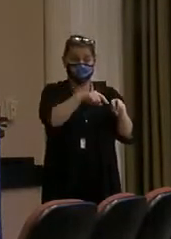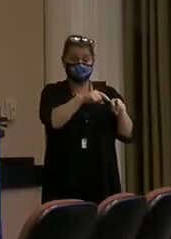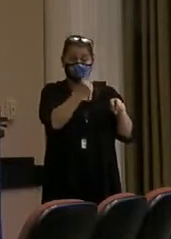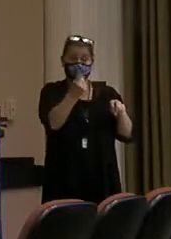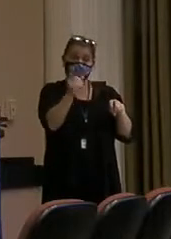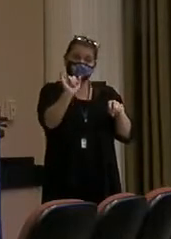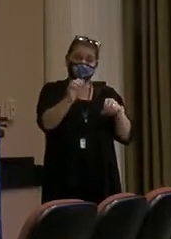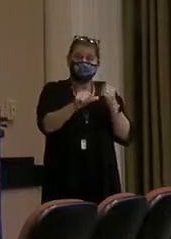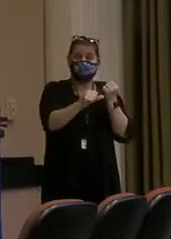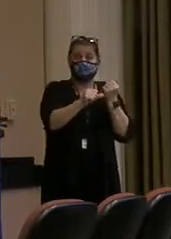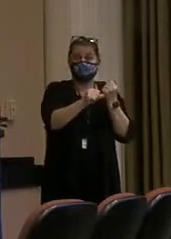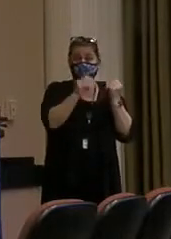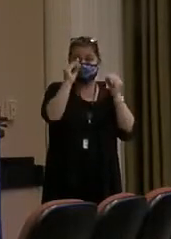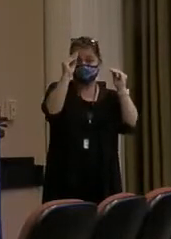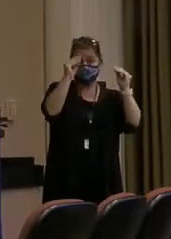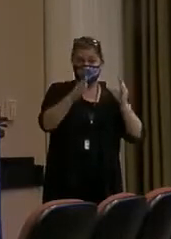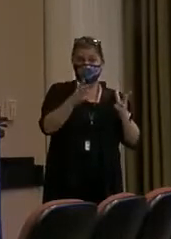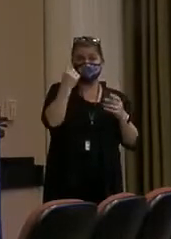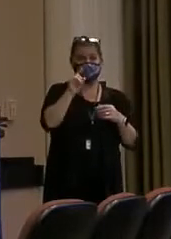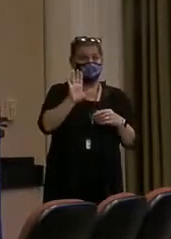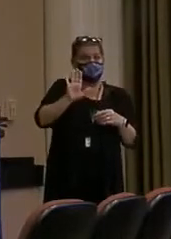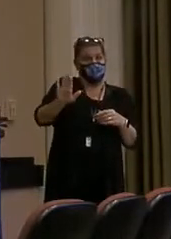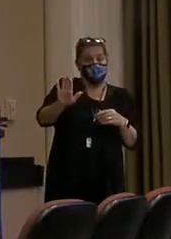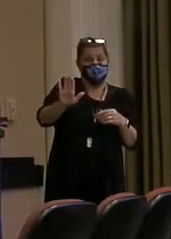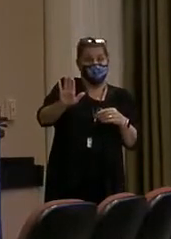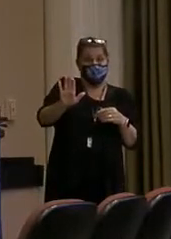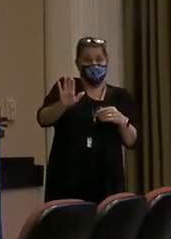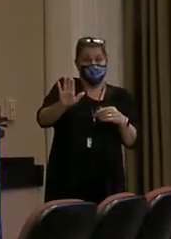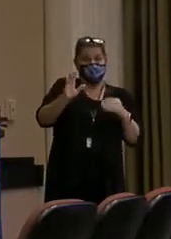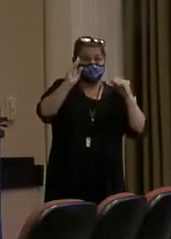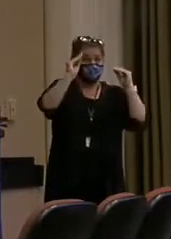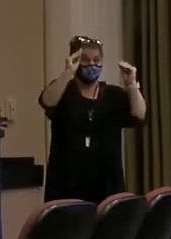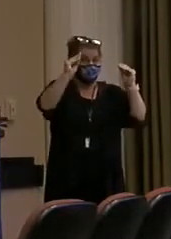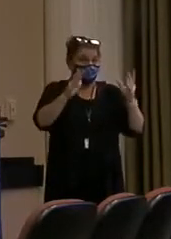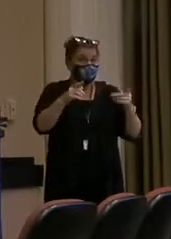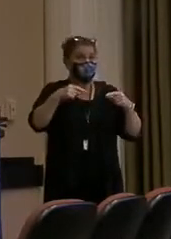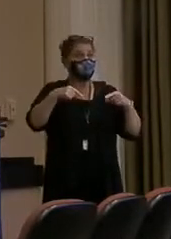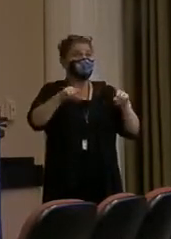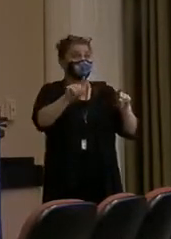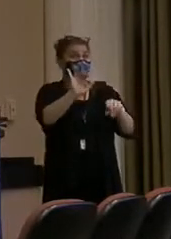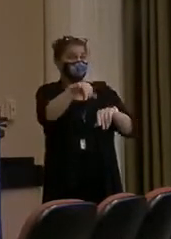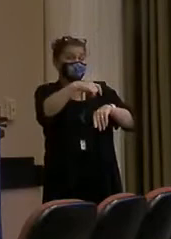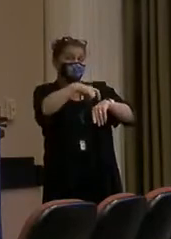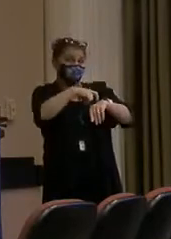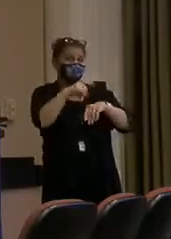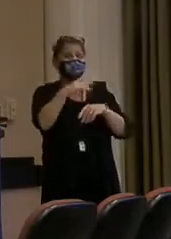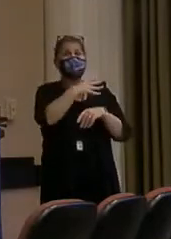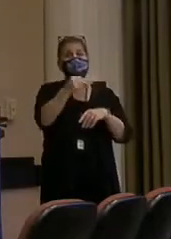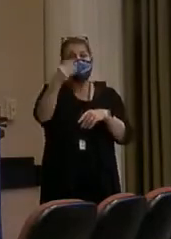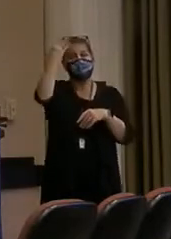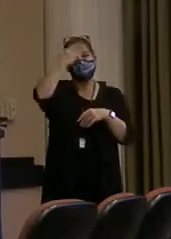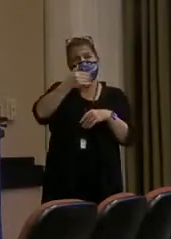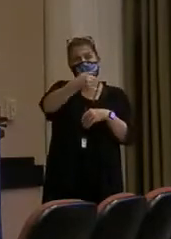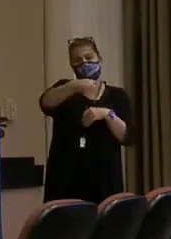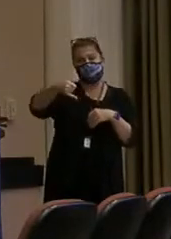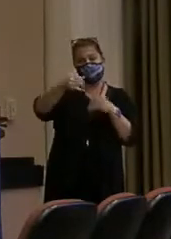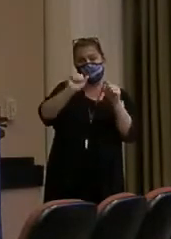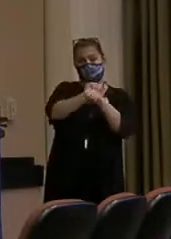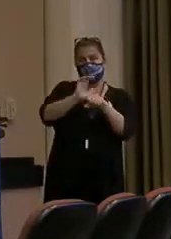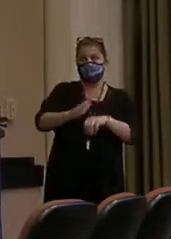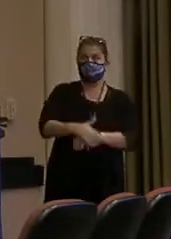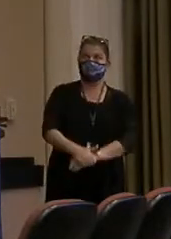adjunct professor, what it was like for her being a professor and then also being a frontline worker.